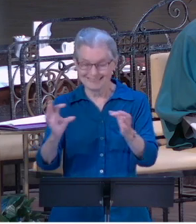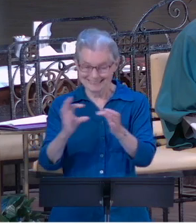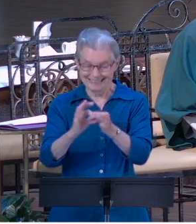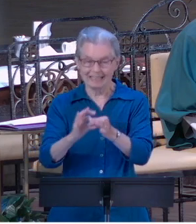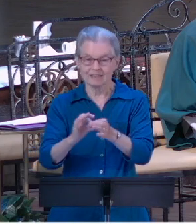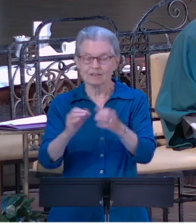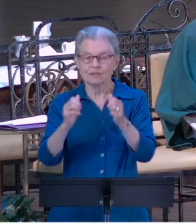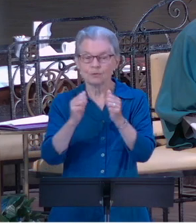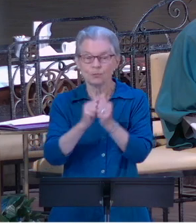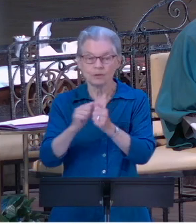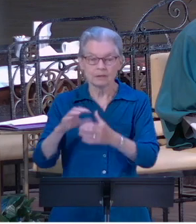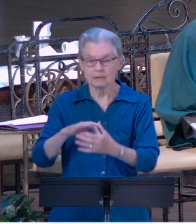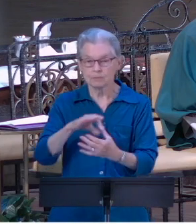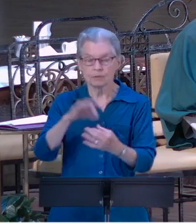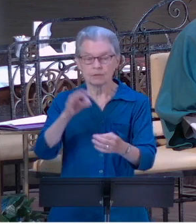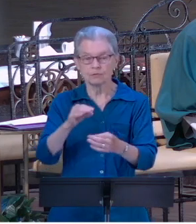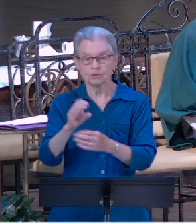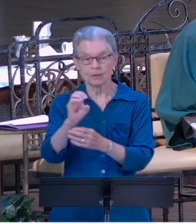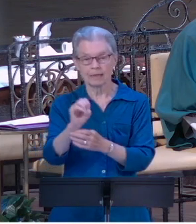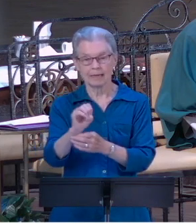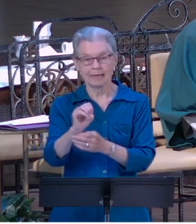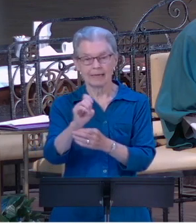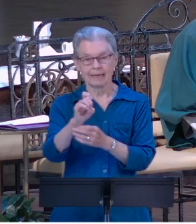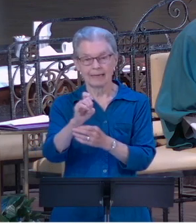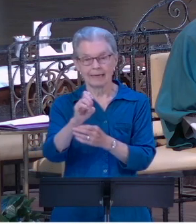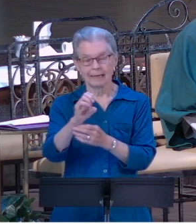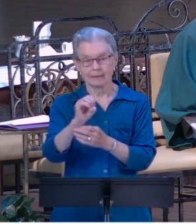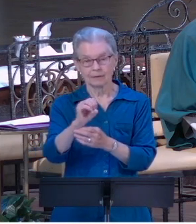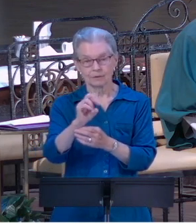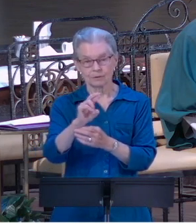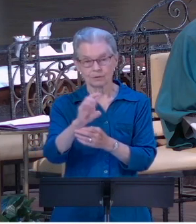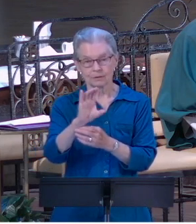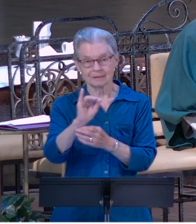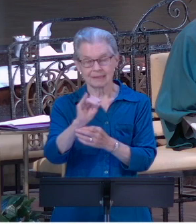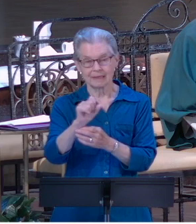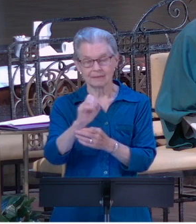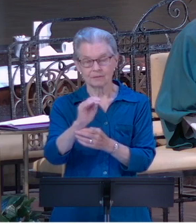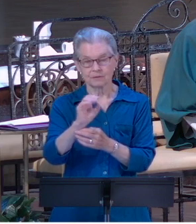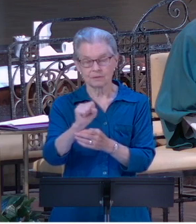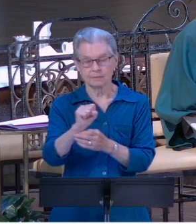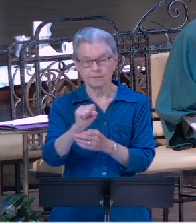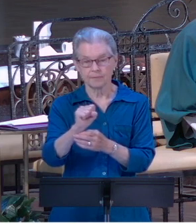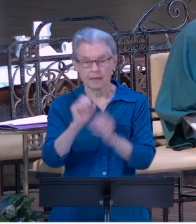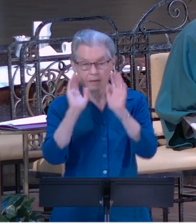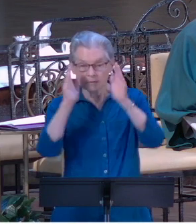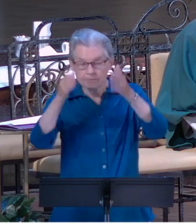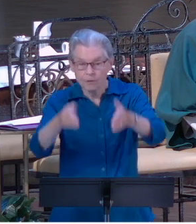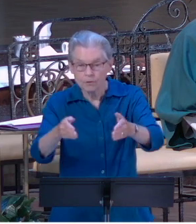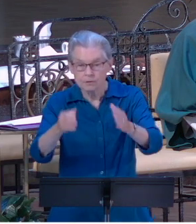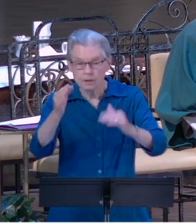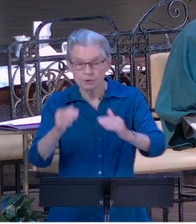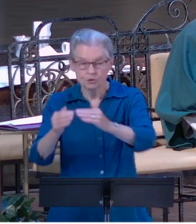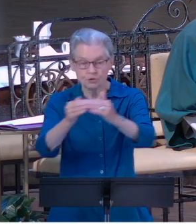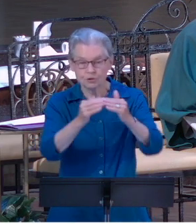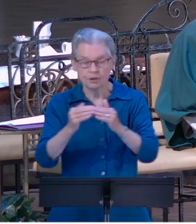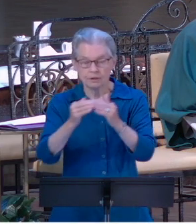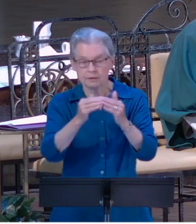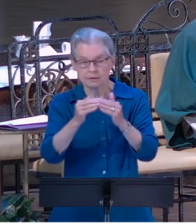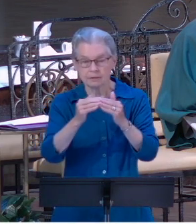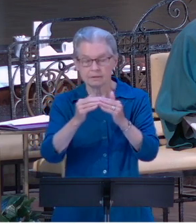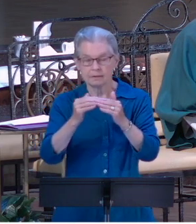spiritual exercises. And that compels them to a work of justice, compassion, and